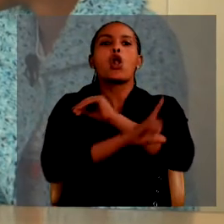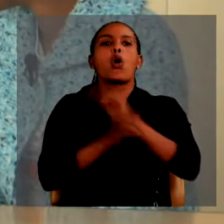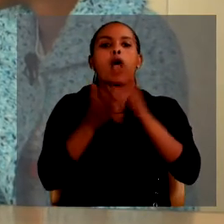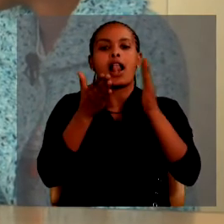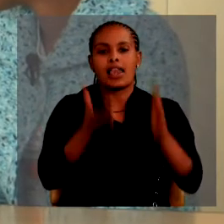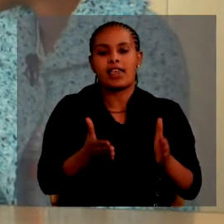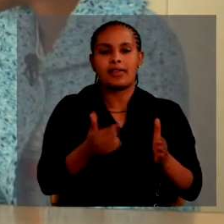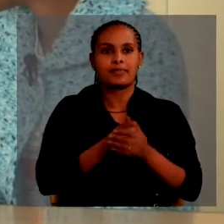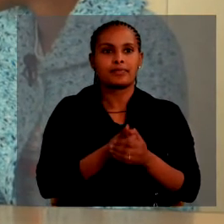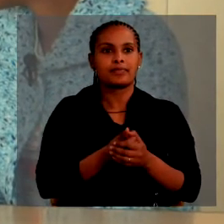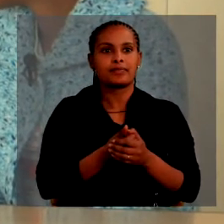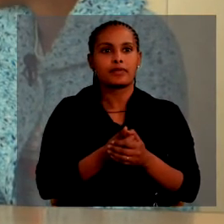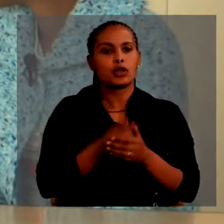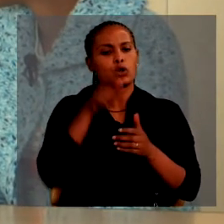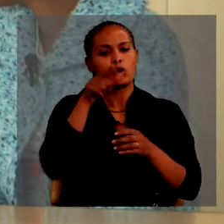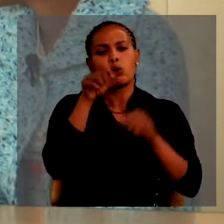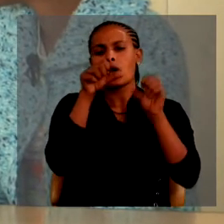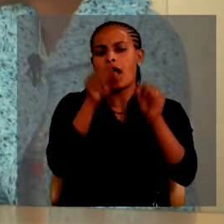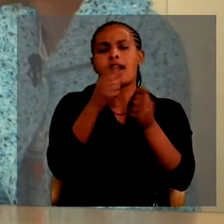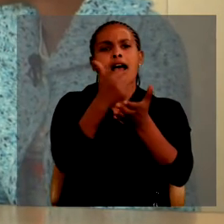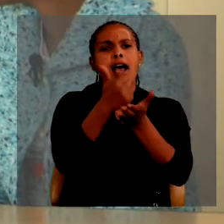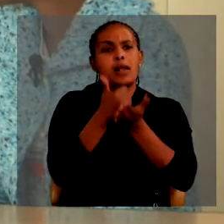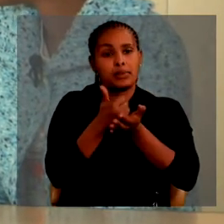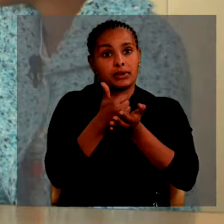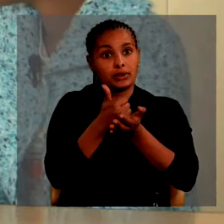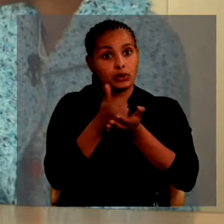locally. You can't help.